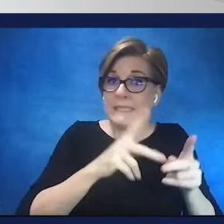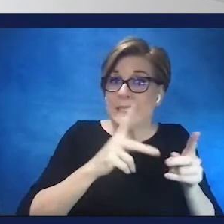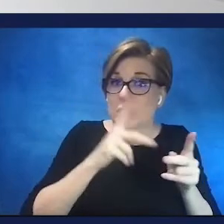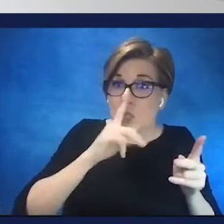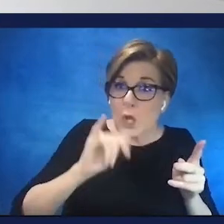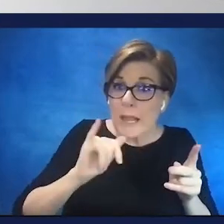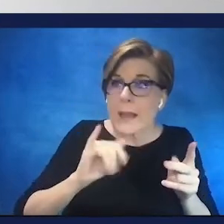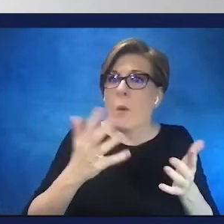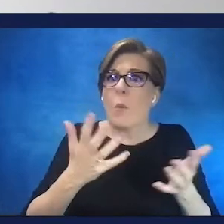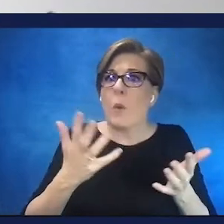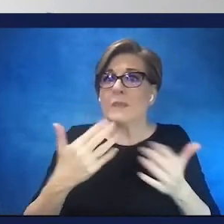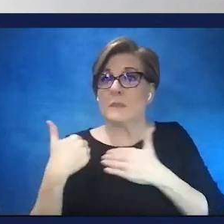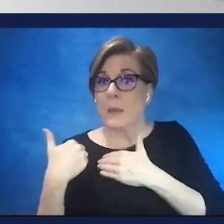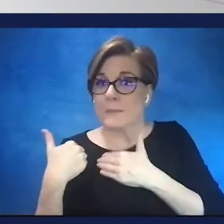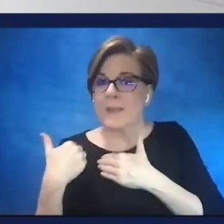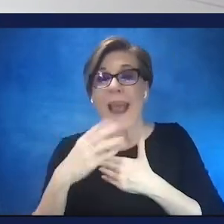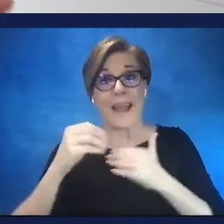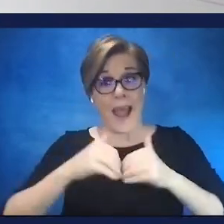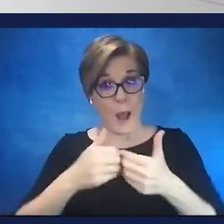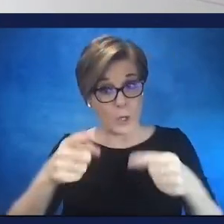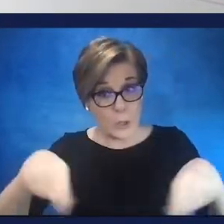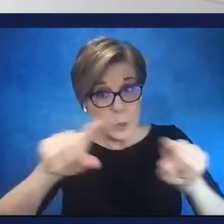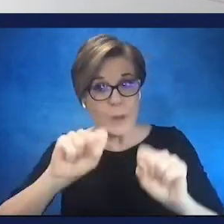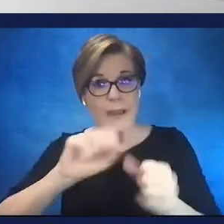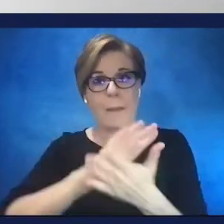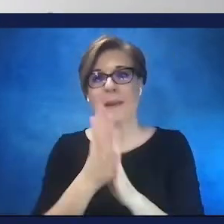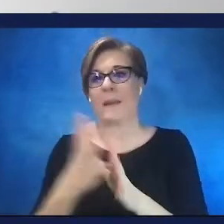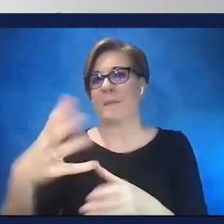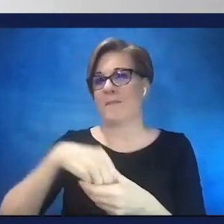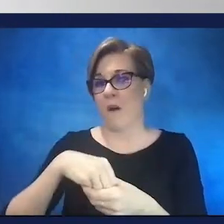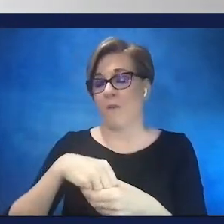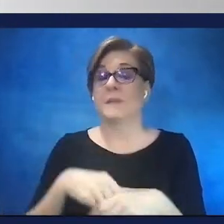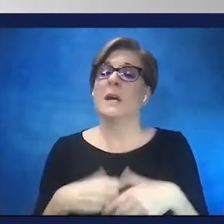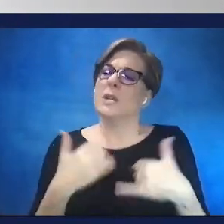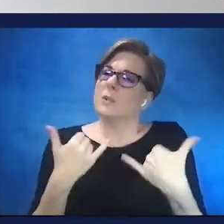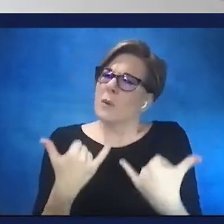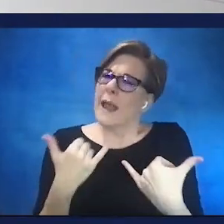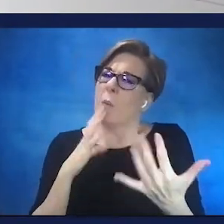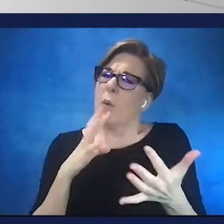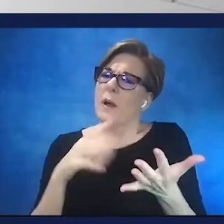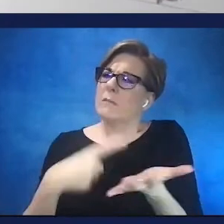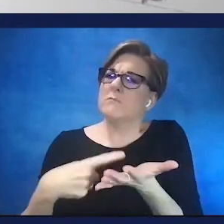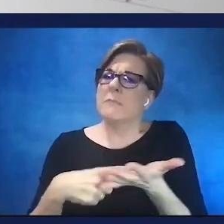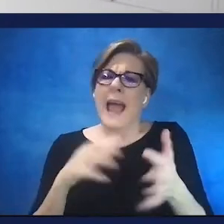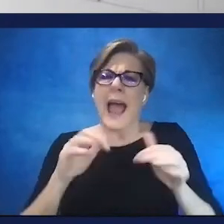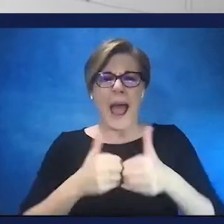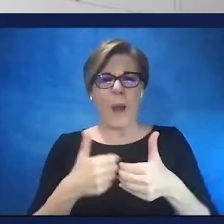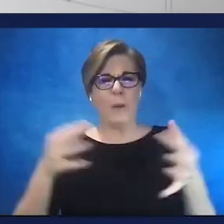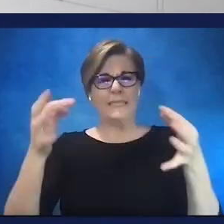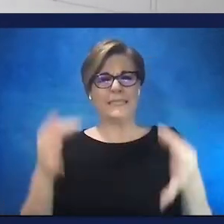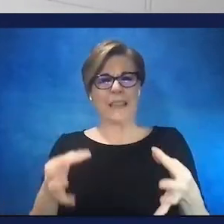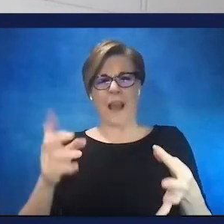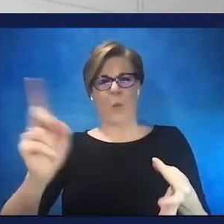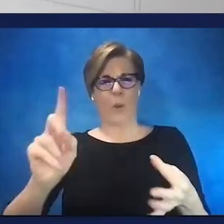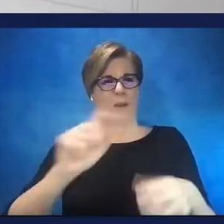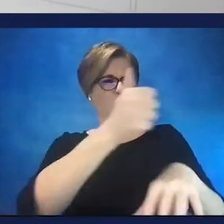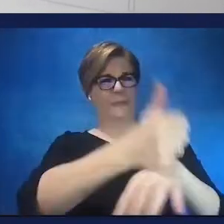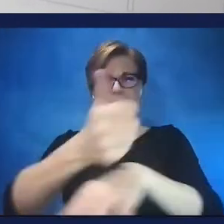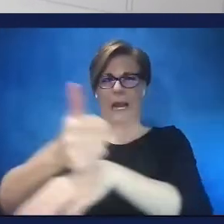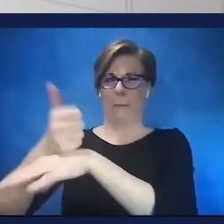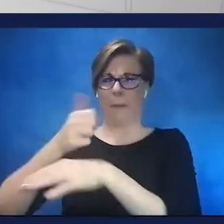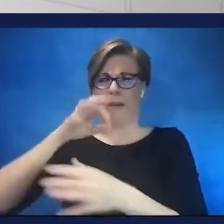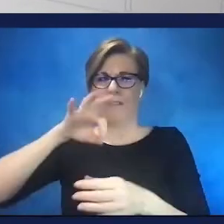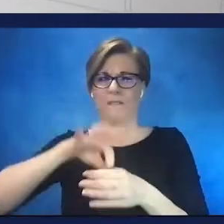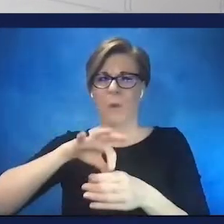involved. So right now, we'll talk about some of those decisions we make related to voting locations and vote centers. But it's